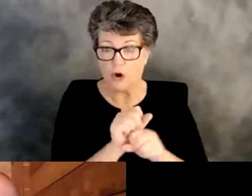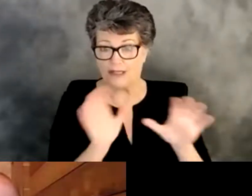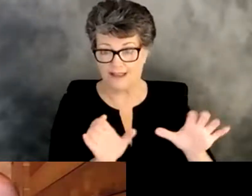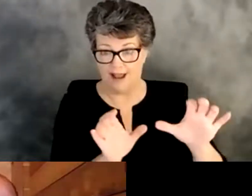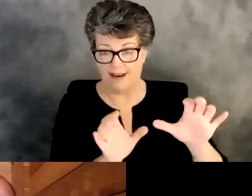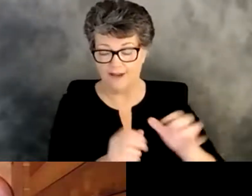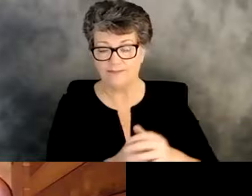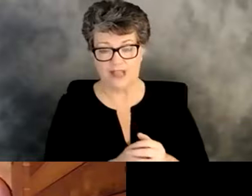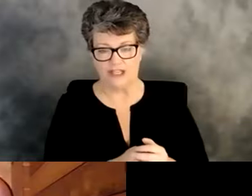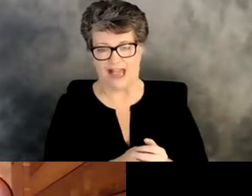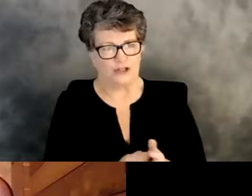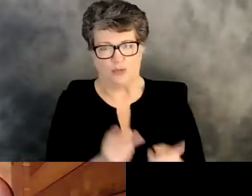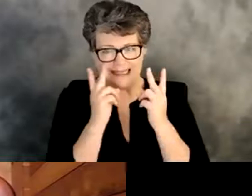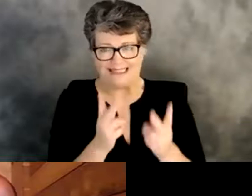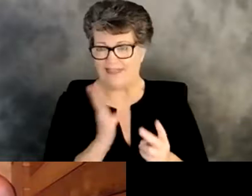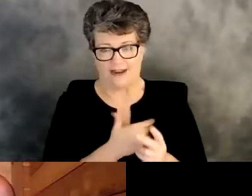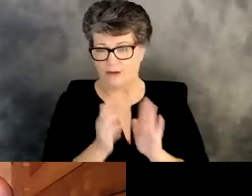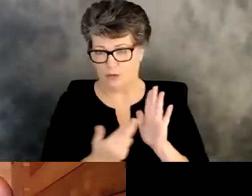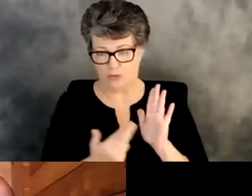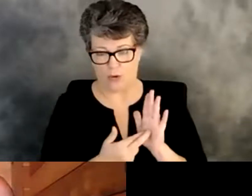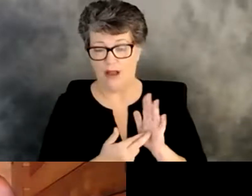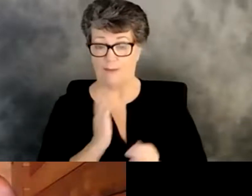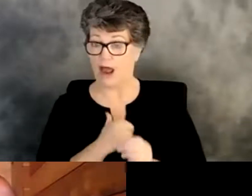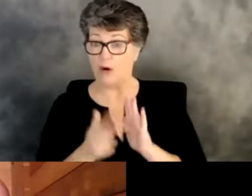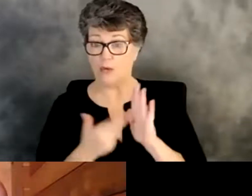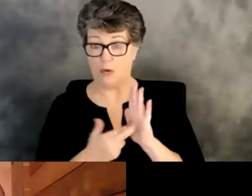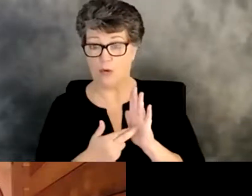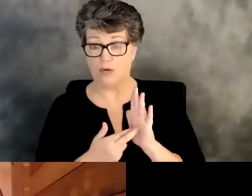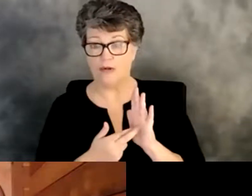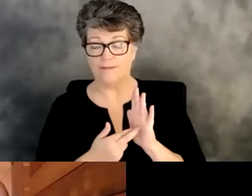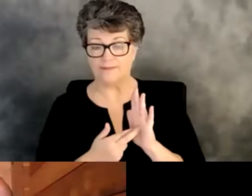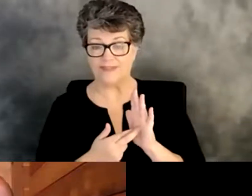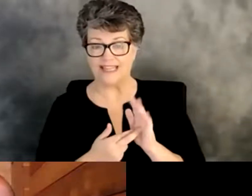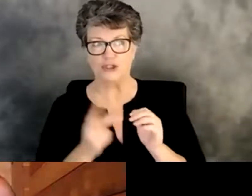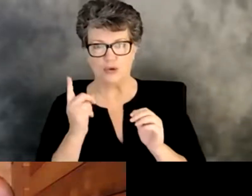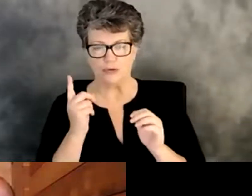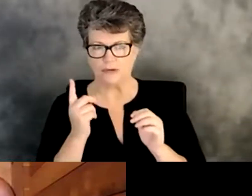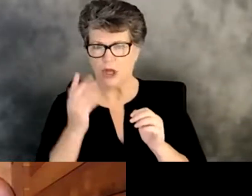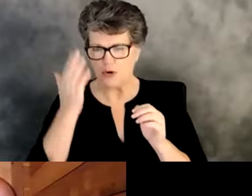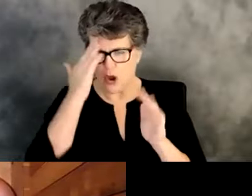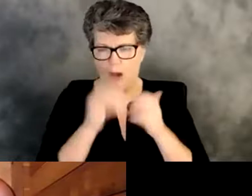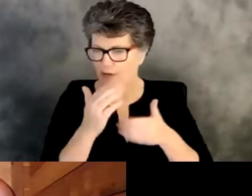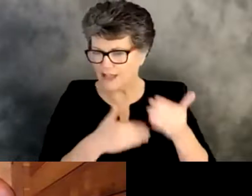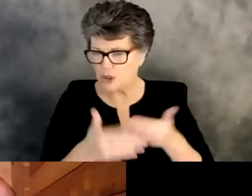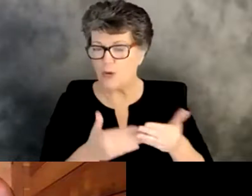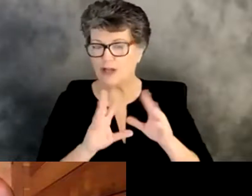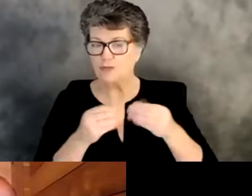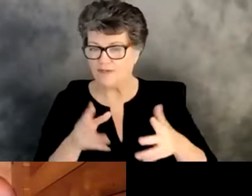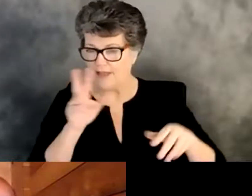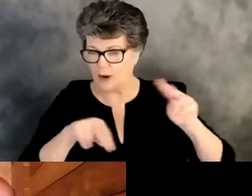don't really see that as our role, but rather our role is to hear about how that's going and to provide that overview.